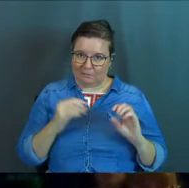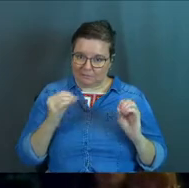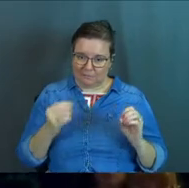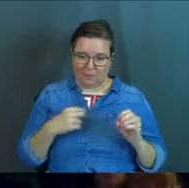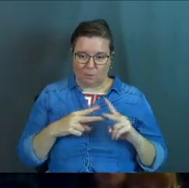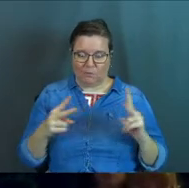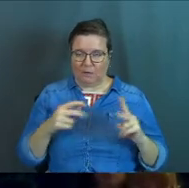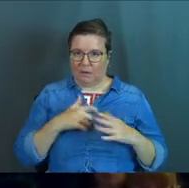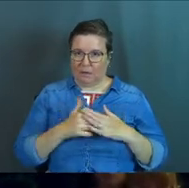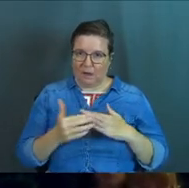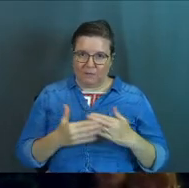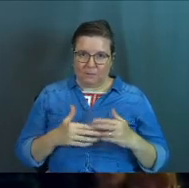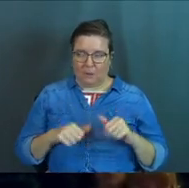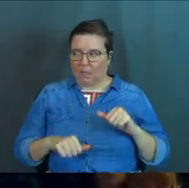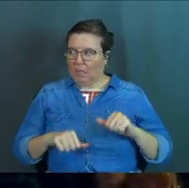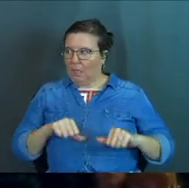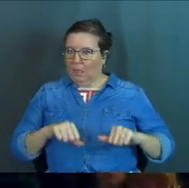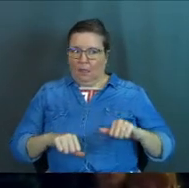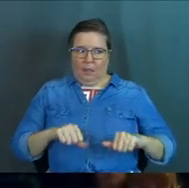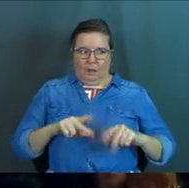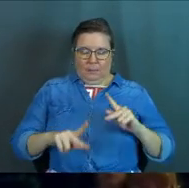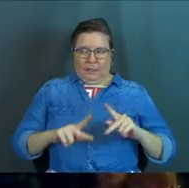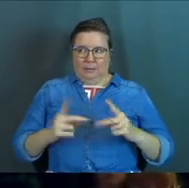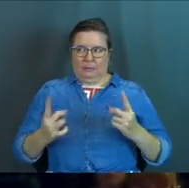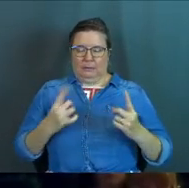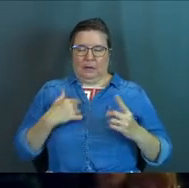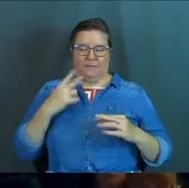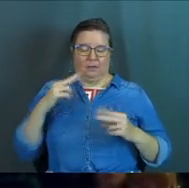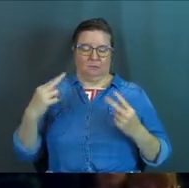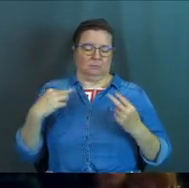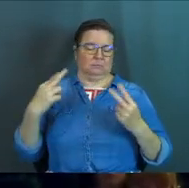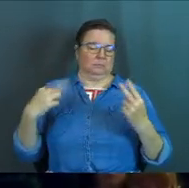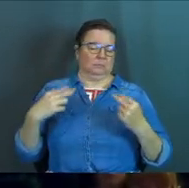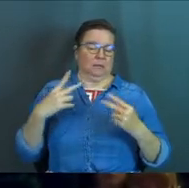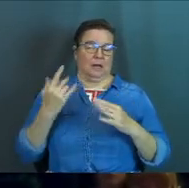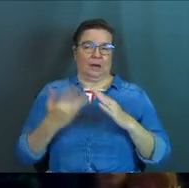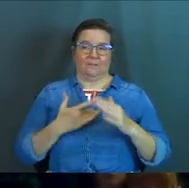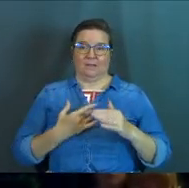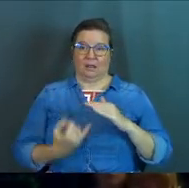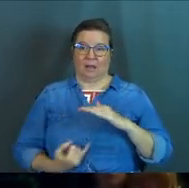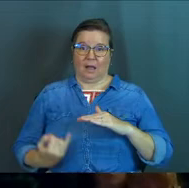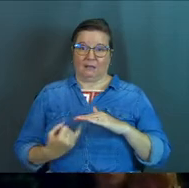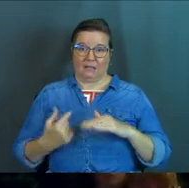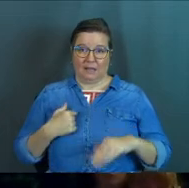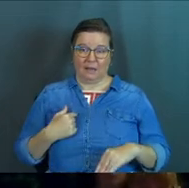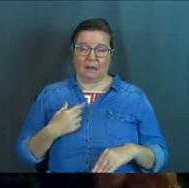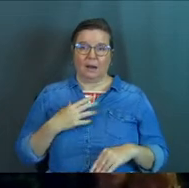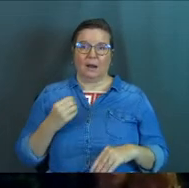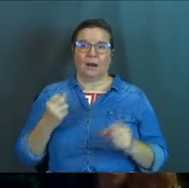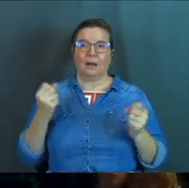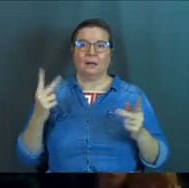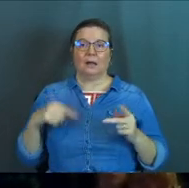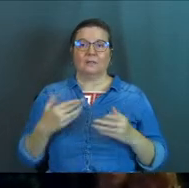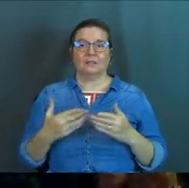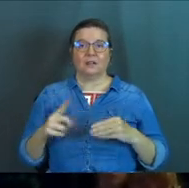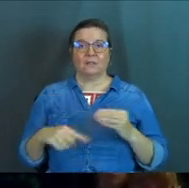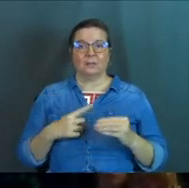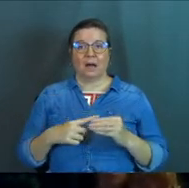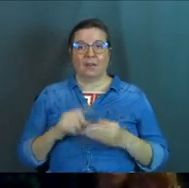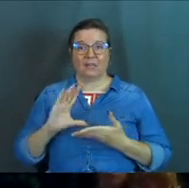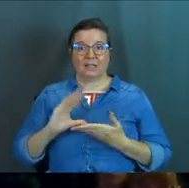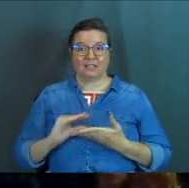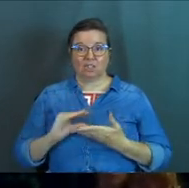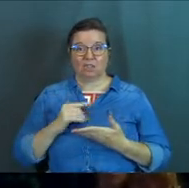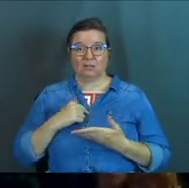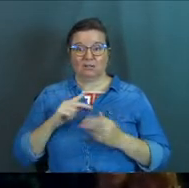friendships, and I was very uncomfortable around people and felt very judged and felt very isolated. And a lot of this stuff about the